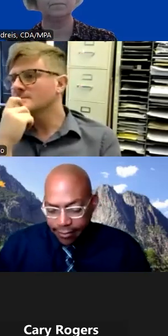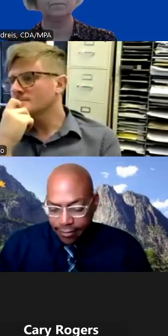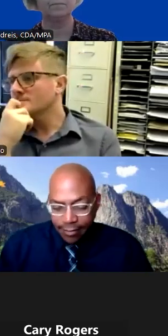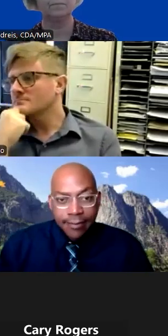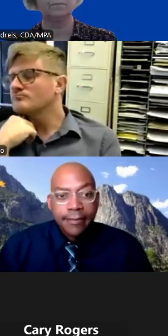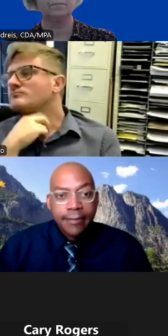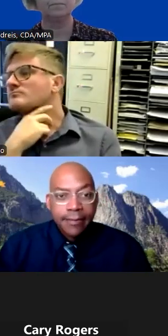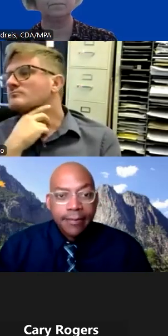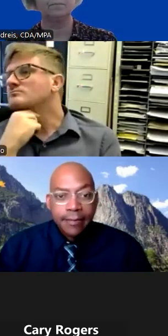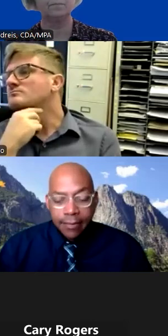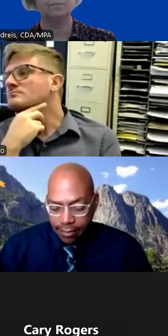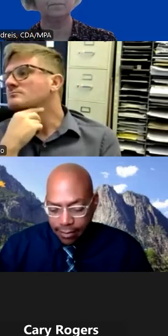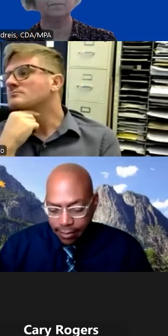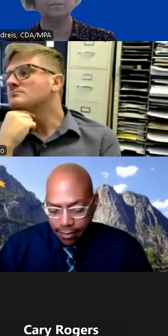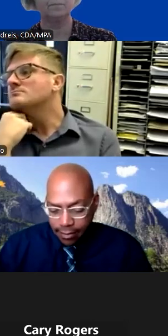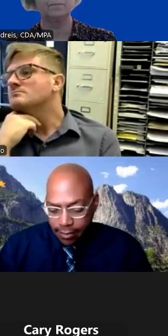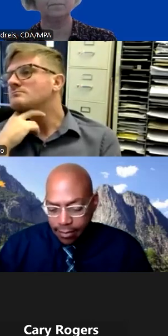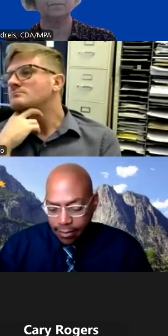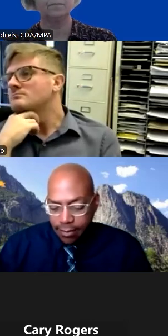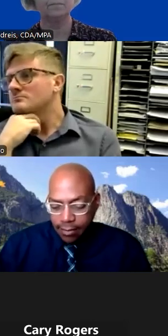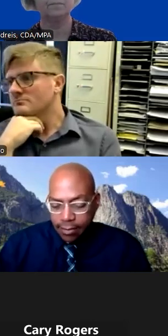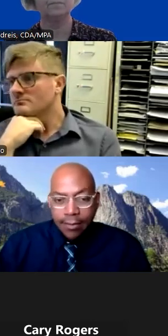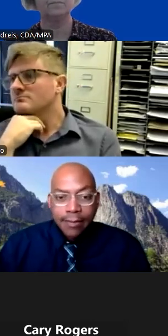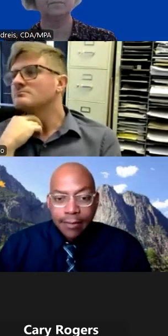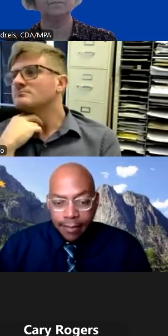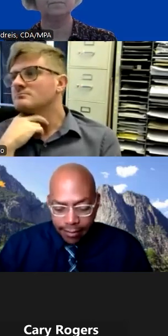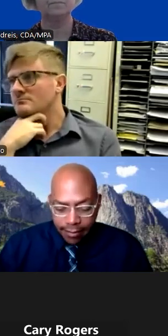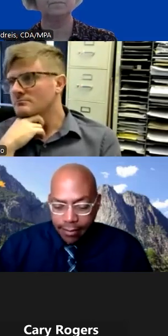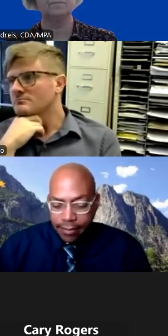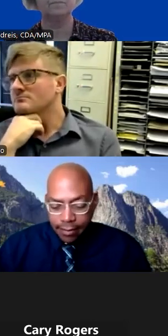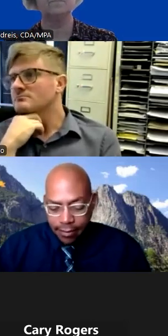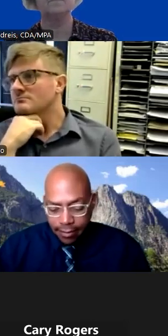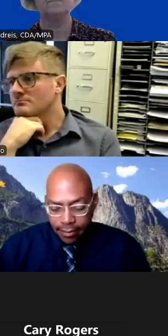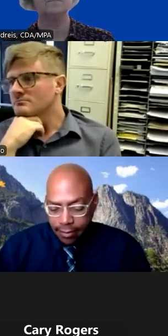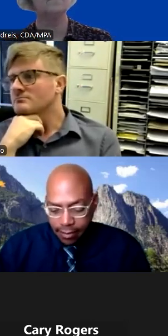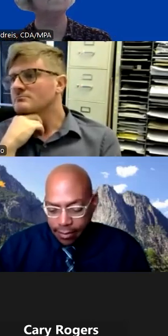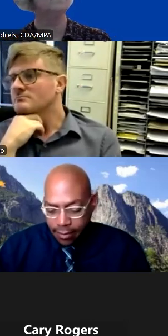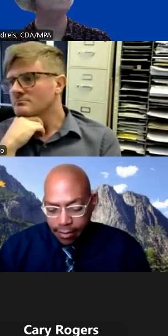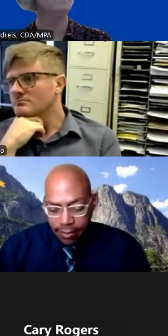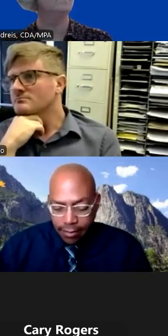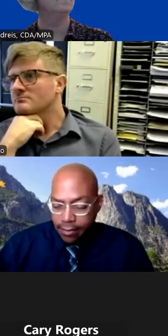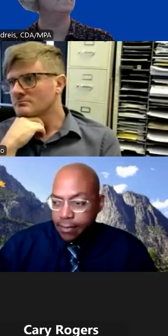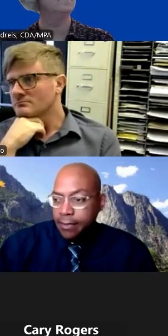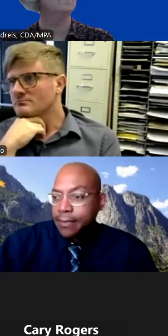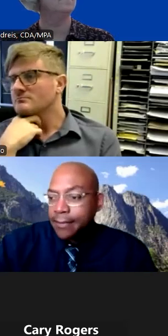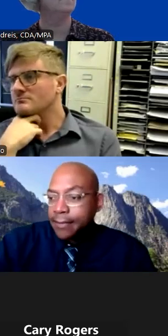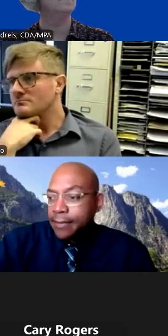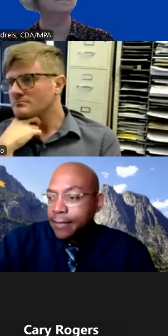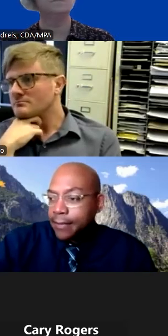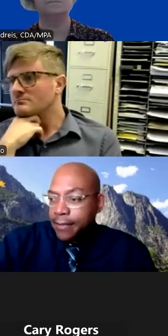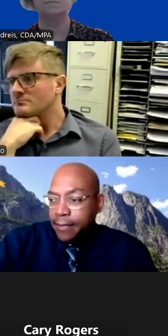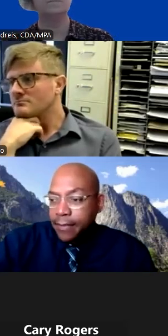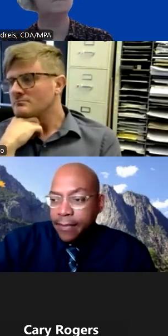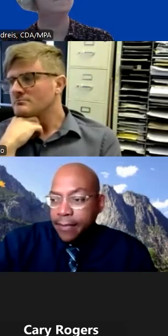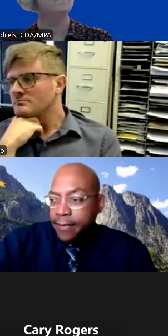all of these progress, rather than waiting for AAA to, ask what's there.